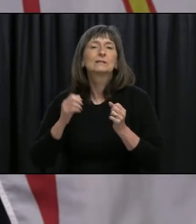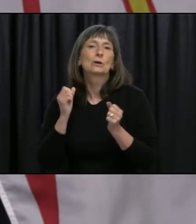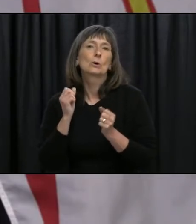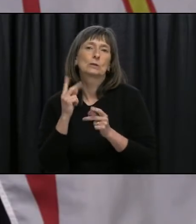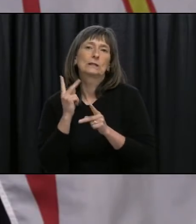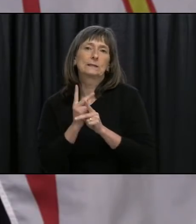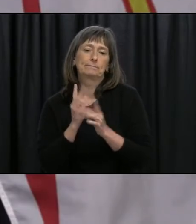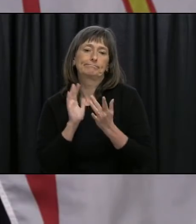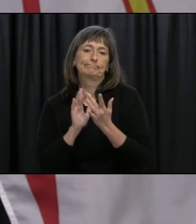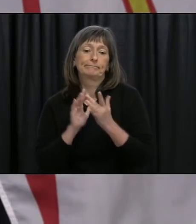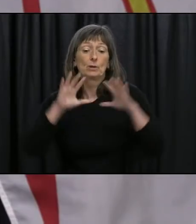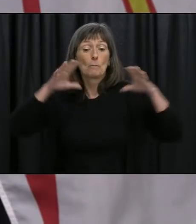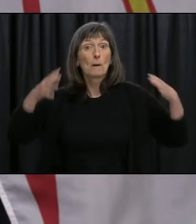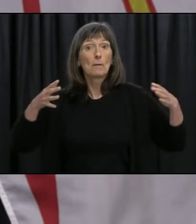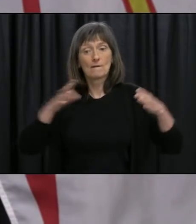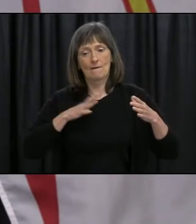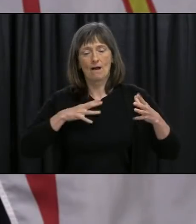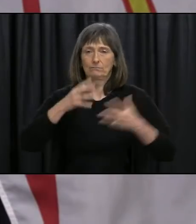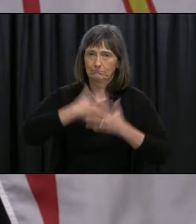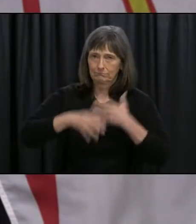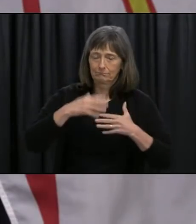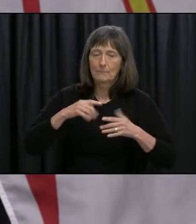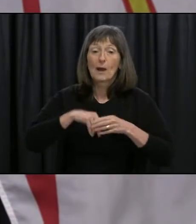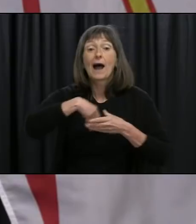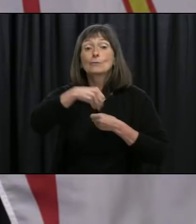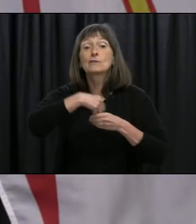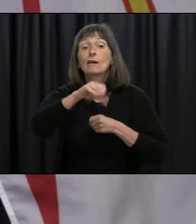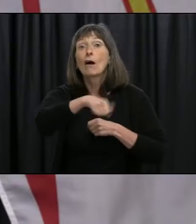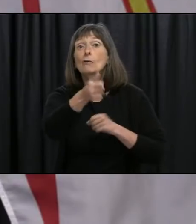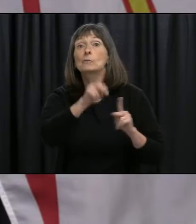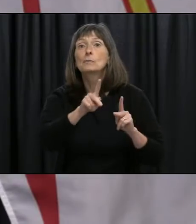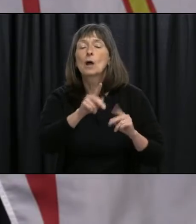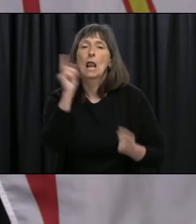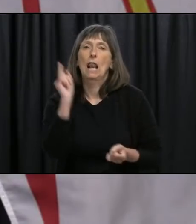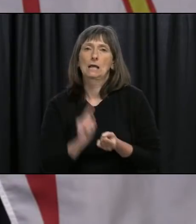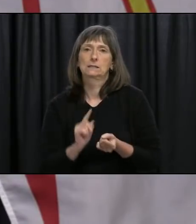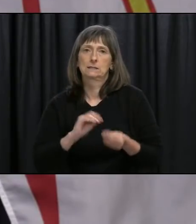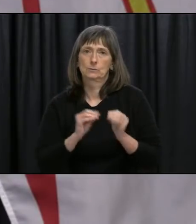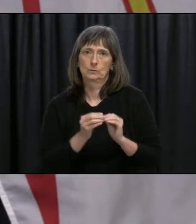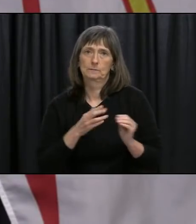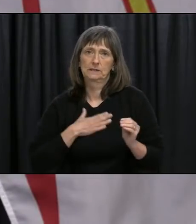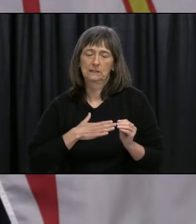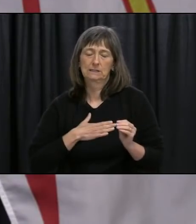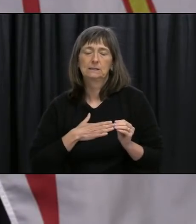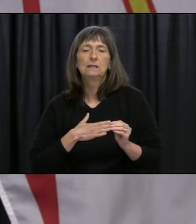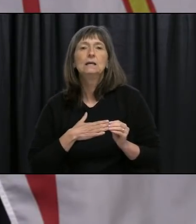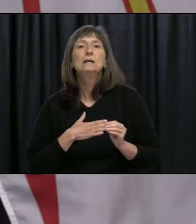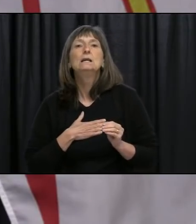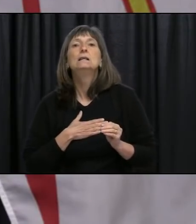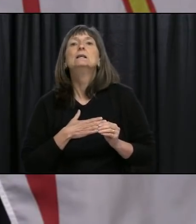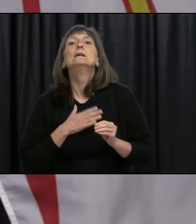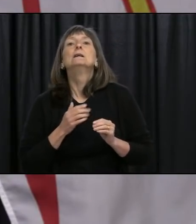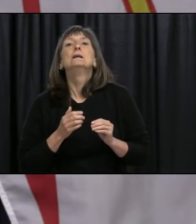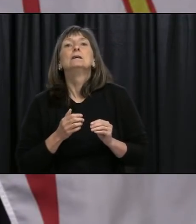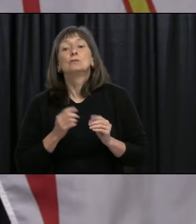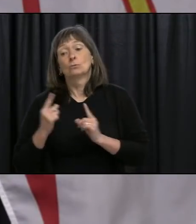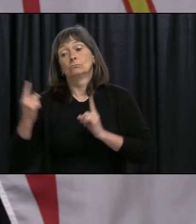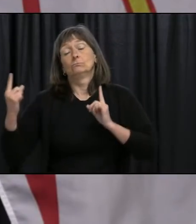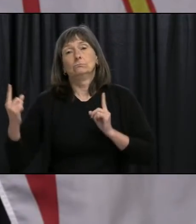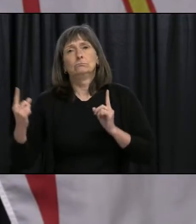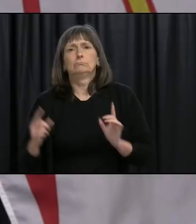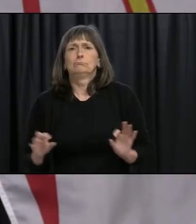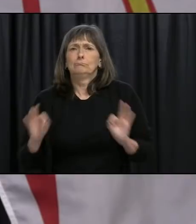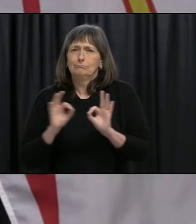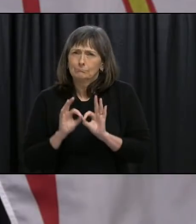contacts outside of your bubble as small as you can. Physical distancing is crucial to reducing your risk of contracting COVID-19, so be